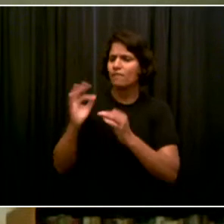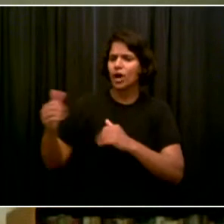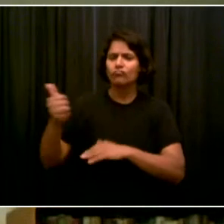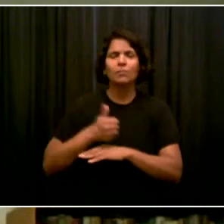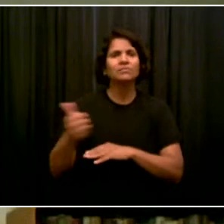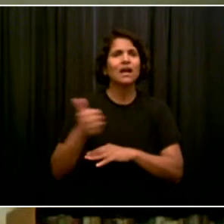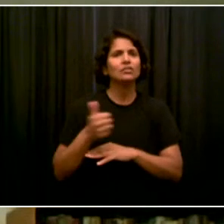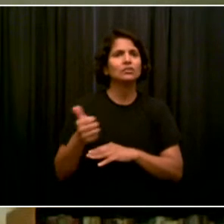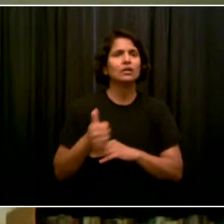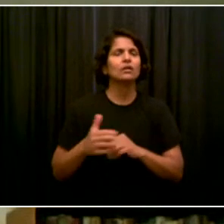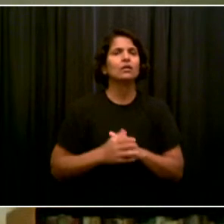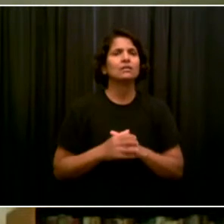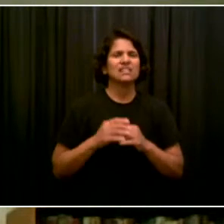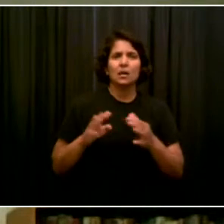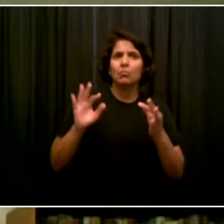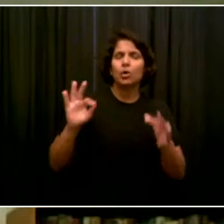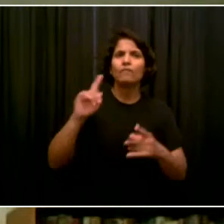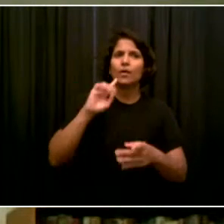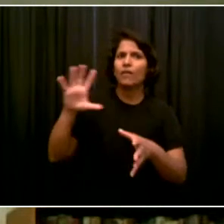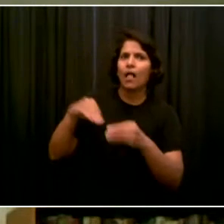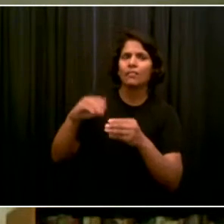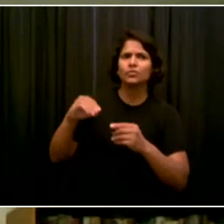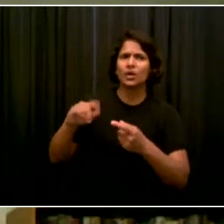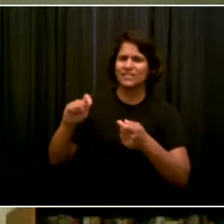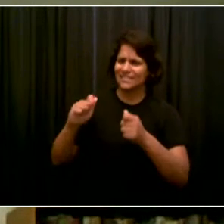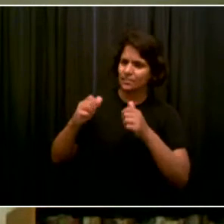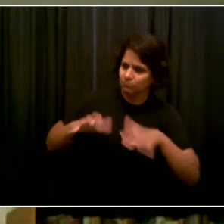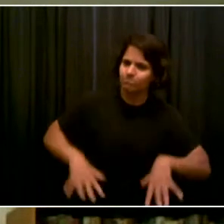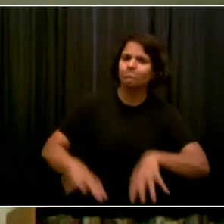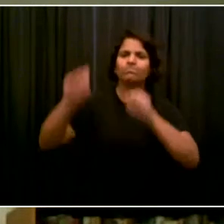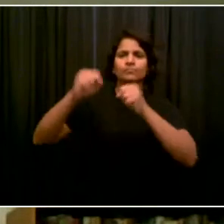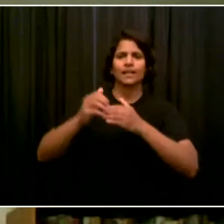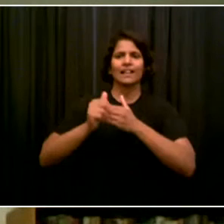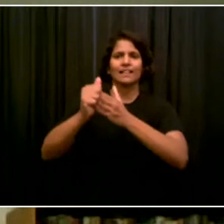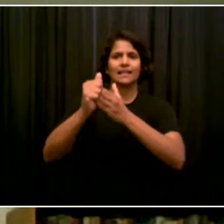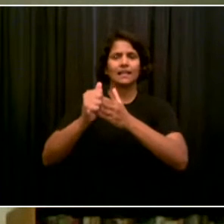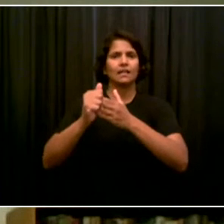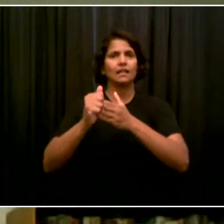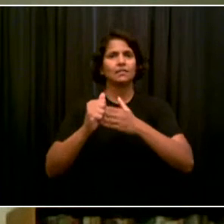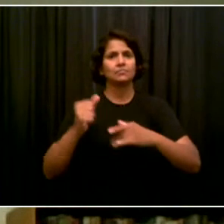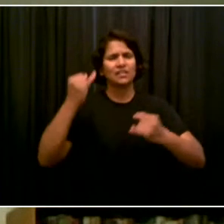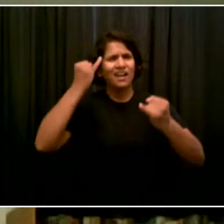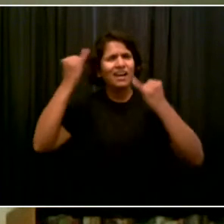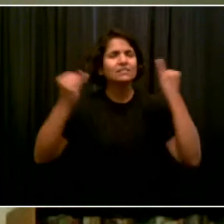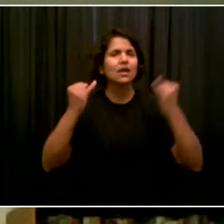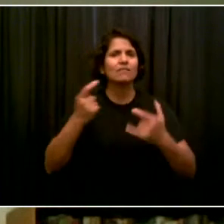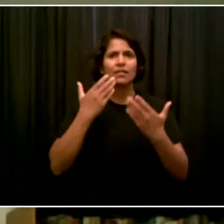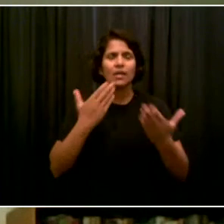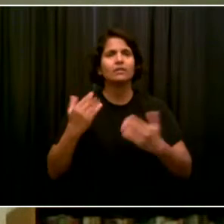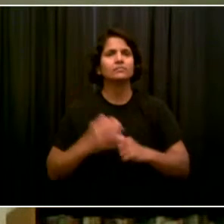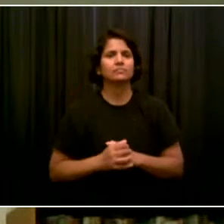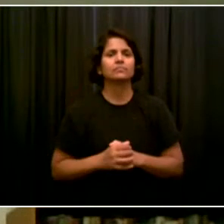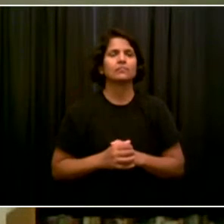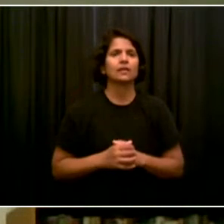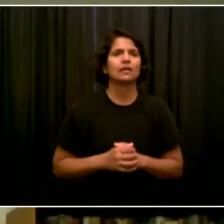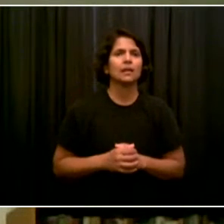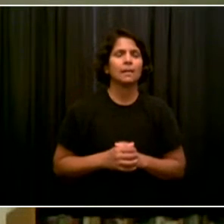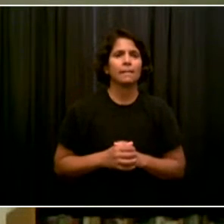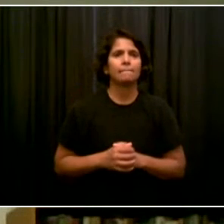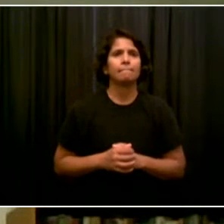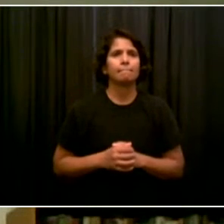here that, as the commissioner said, recognizes two distinct realities. First,